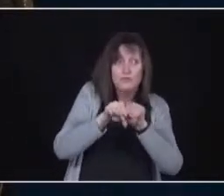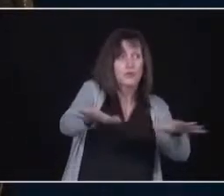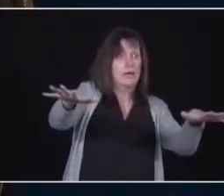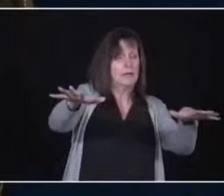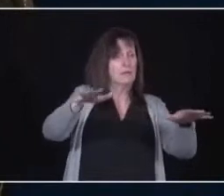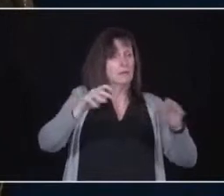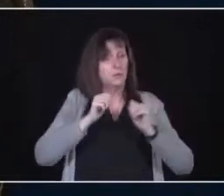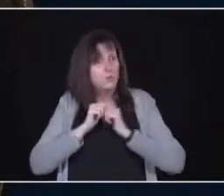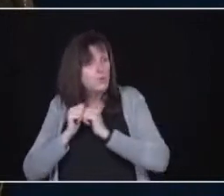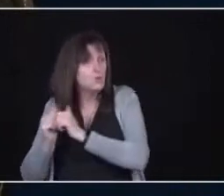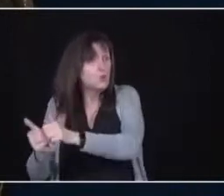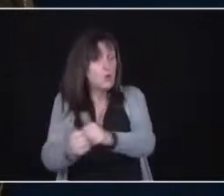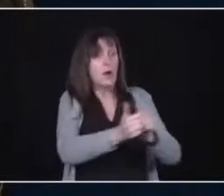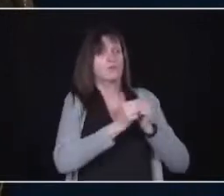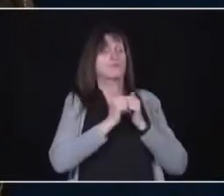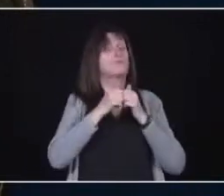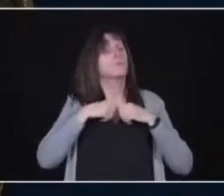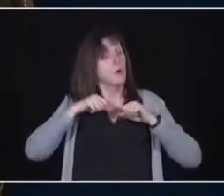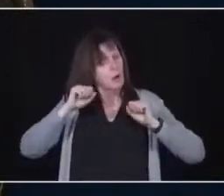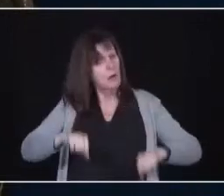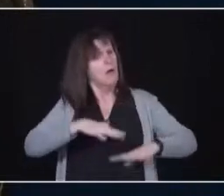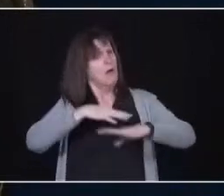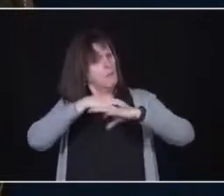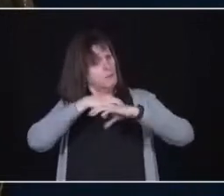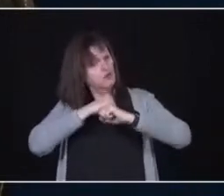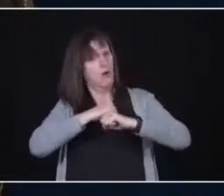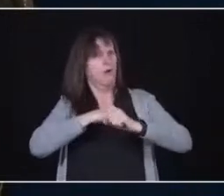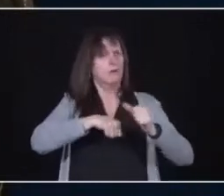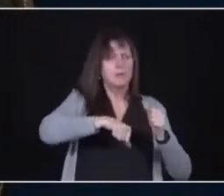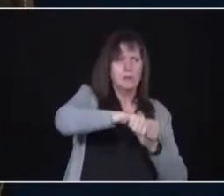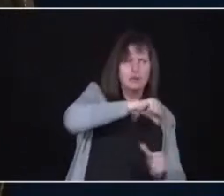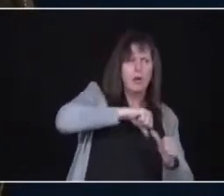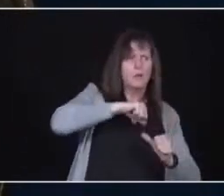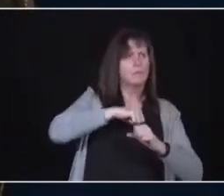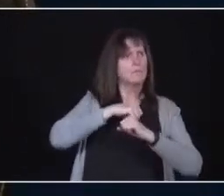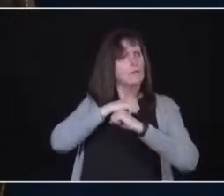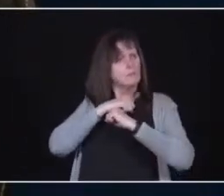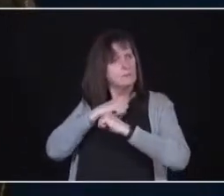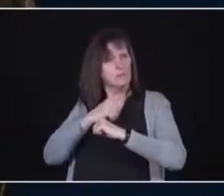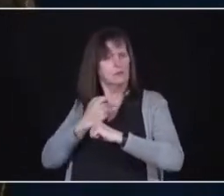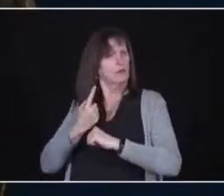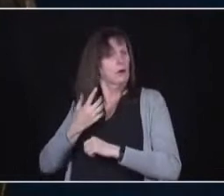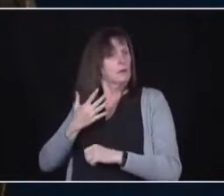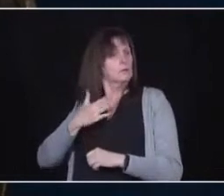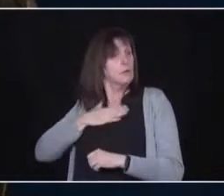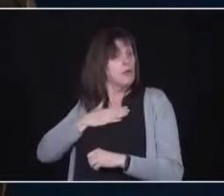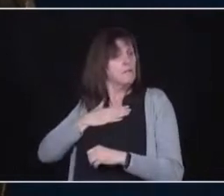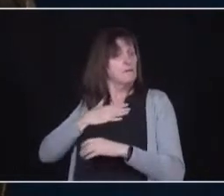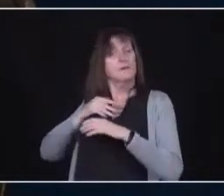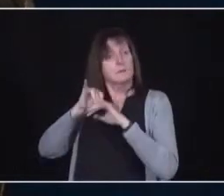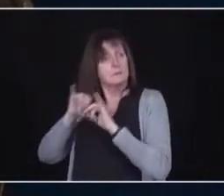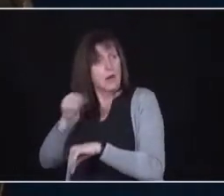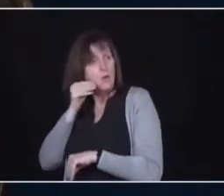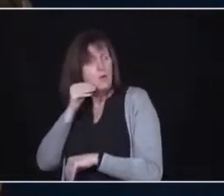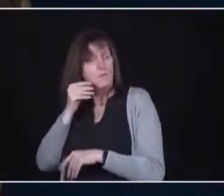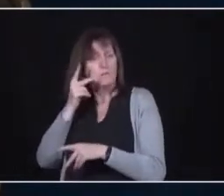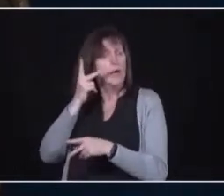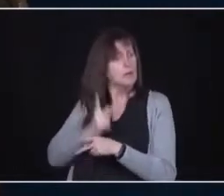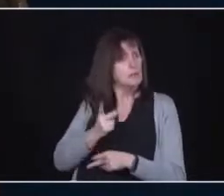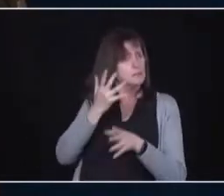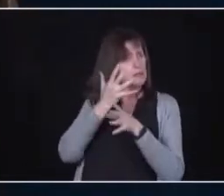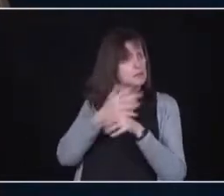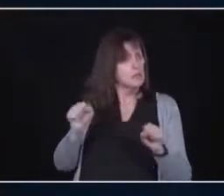communities. Please stay home, stay safe. Thank you. I will now turn it over to Minister